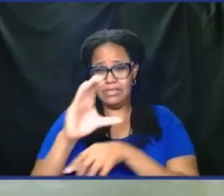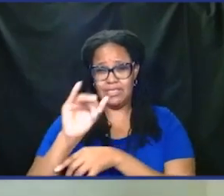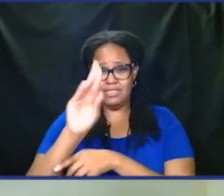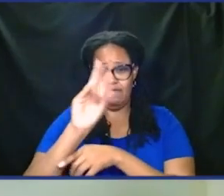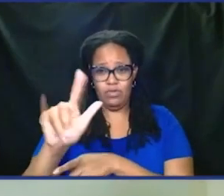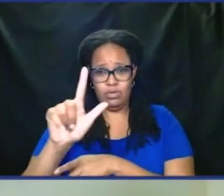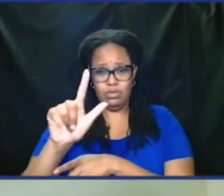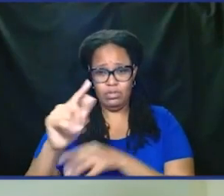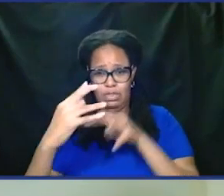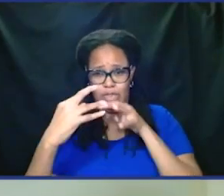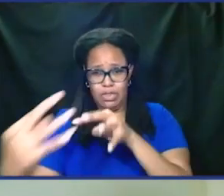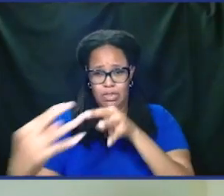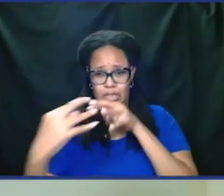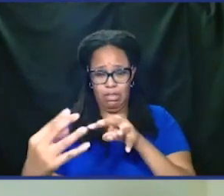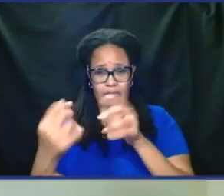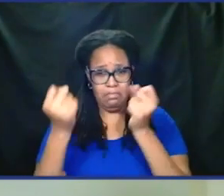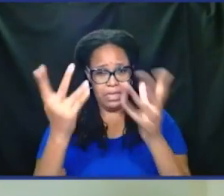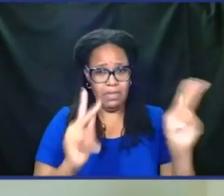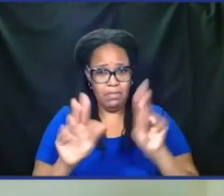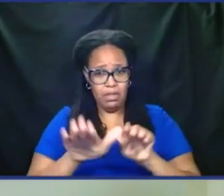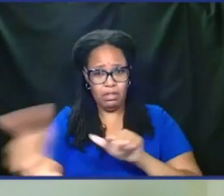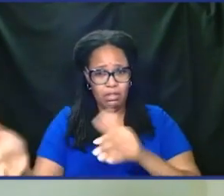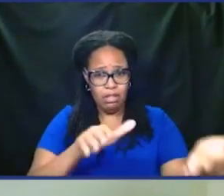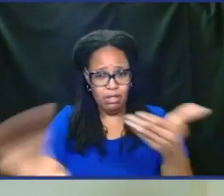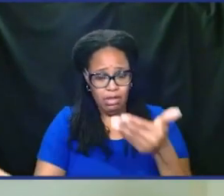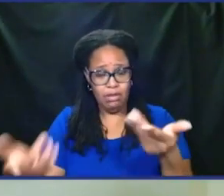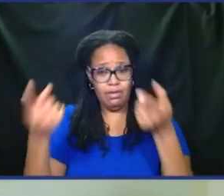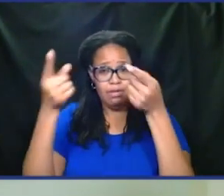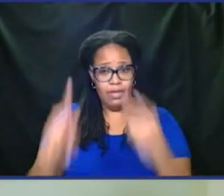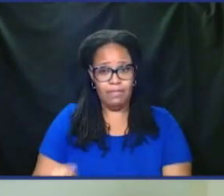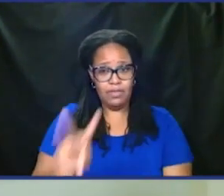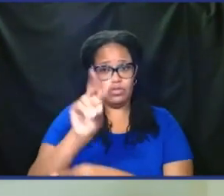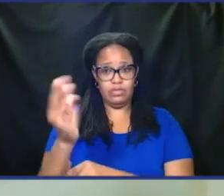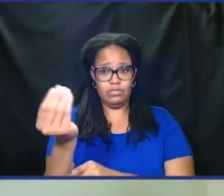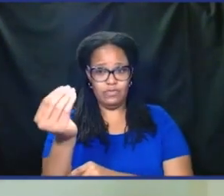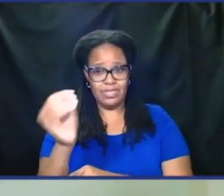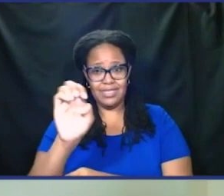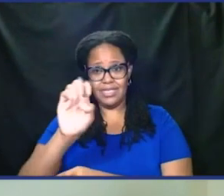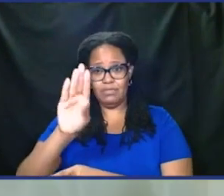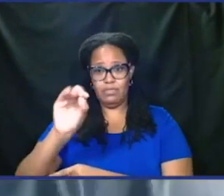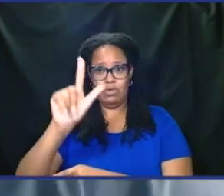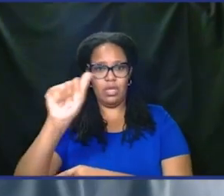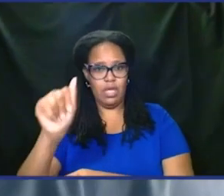Then, in 2014, Ebola struck the West African country.